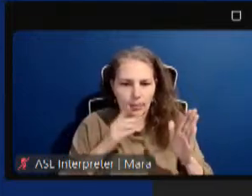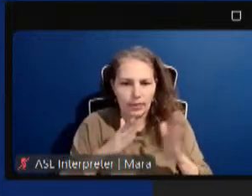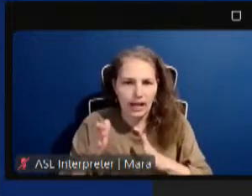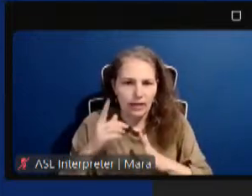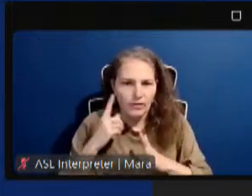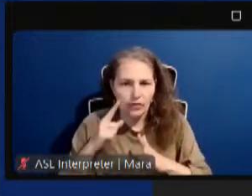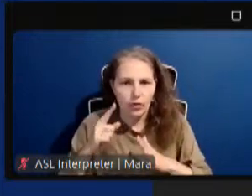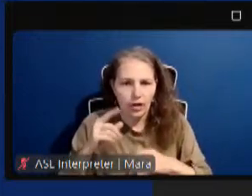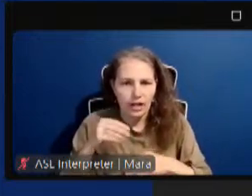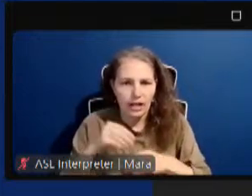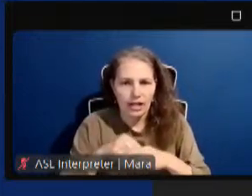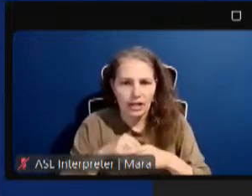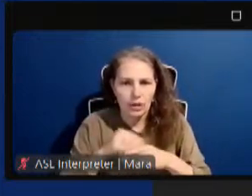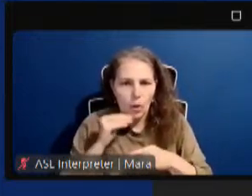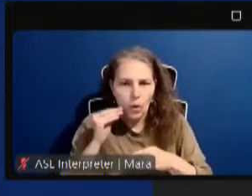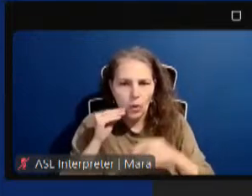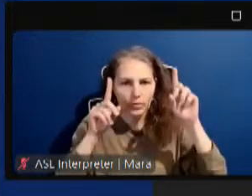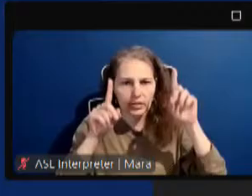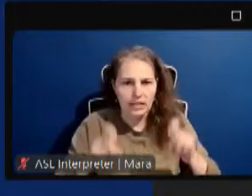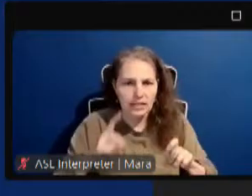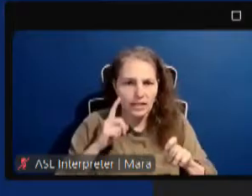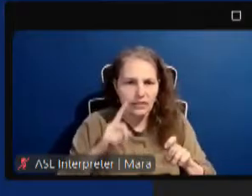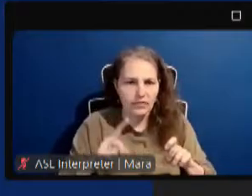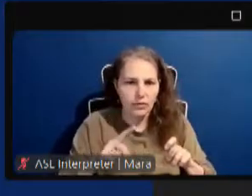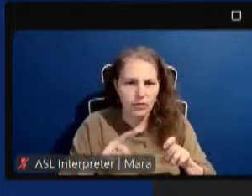for standing structures?